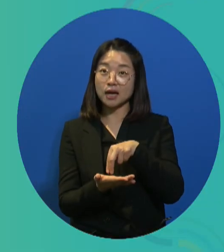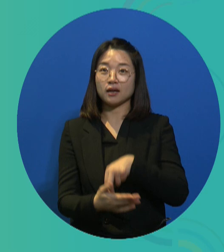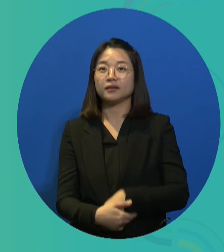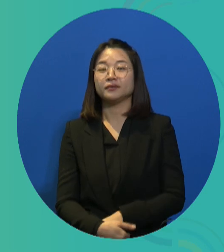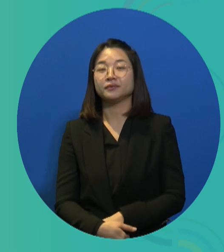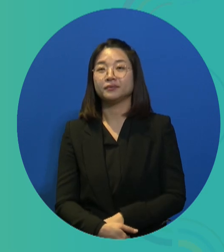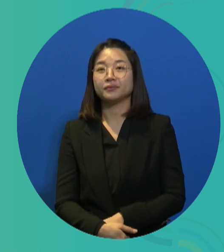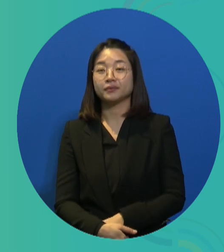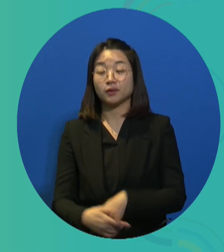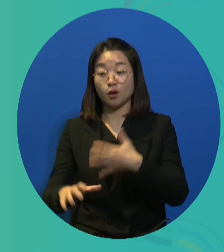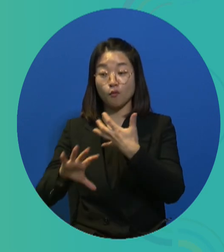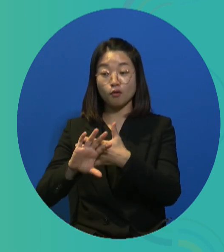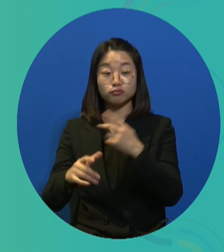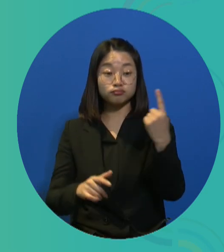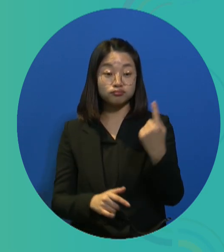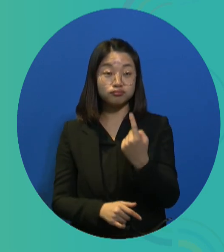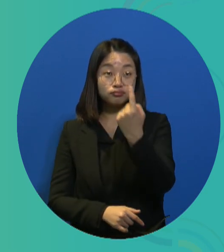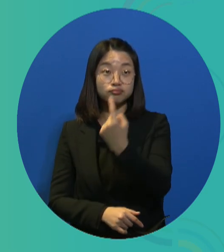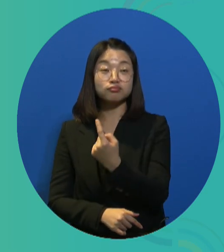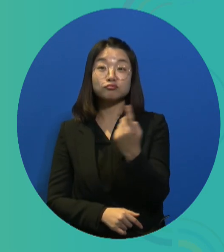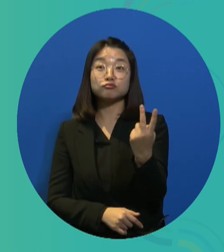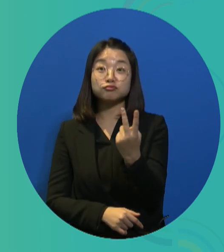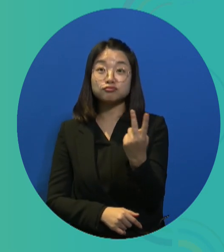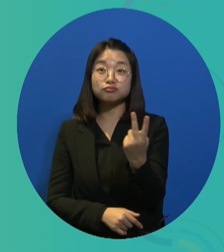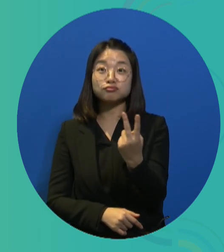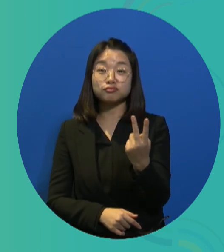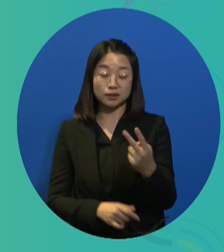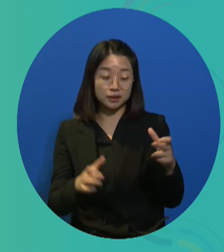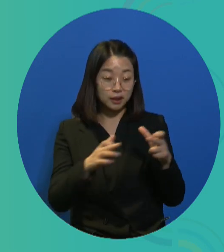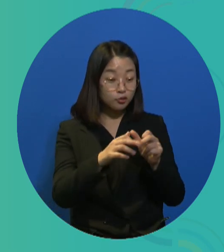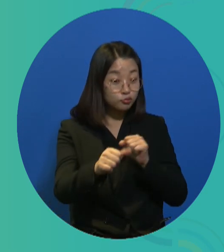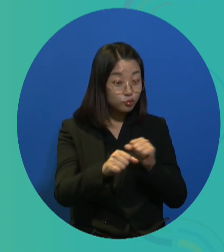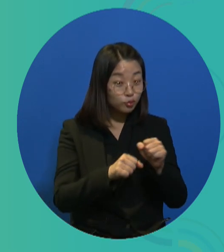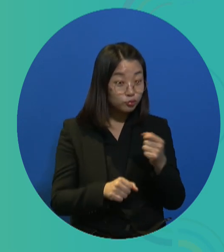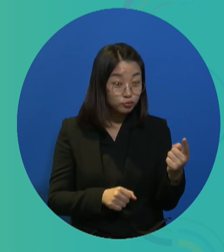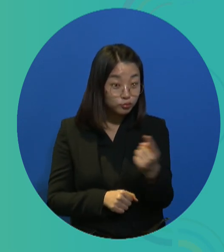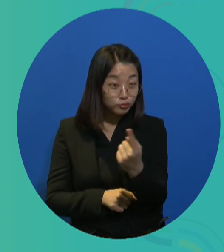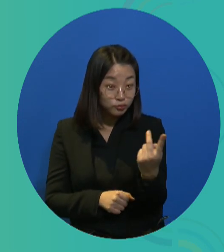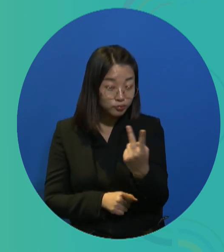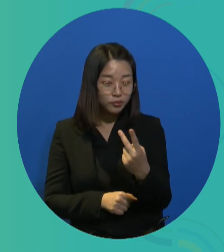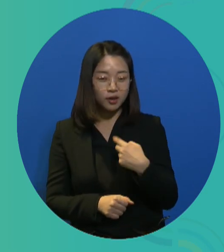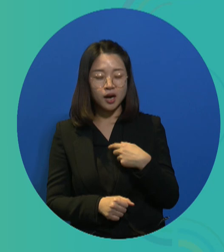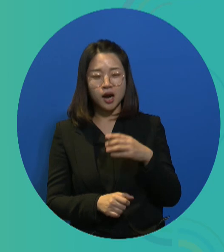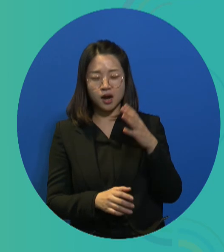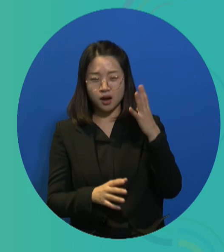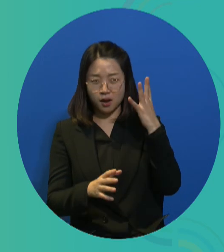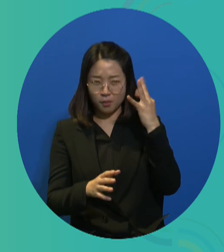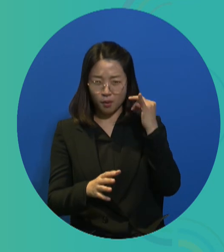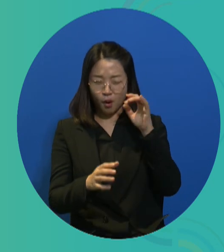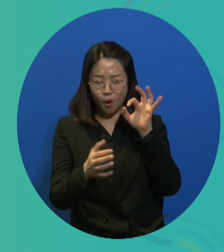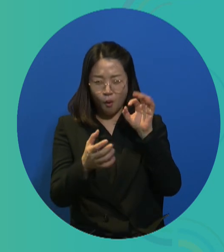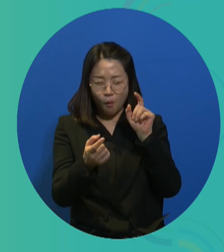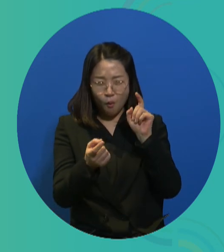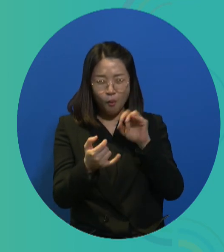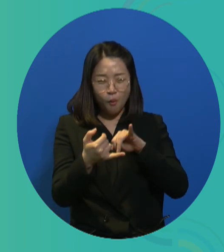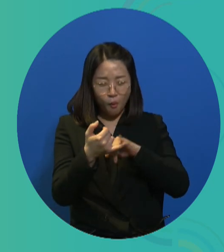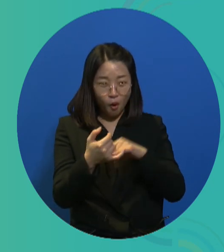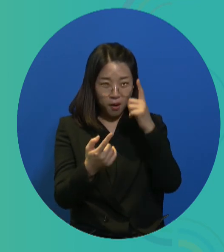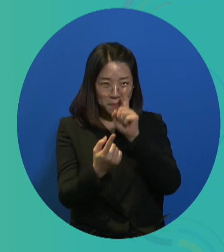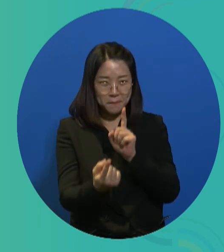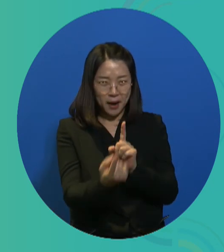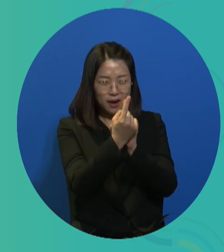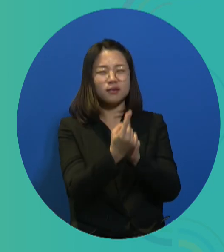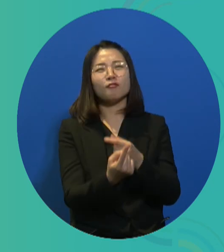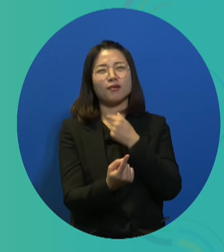and the panel members, especially those foreign speakers who are our colleagues in promoting the rights of